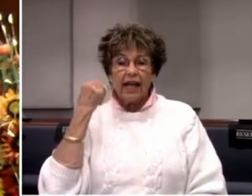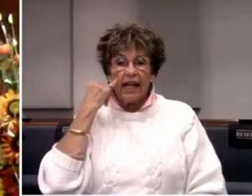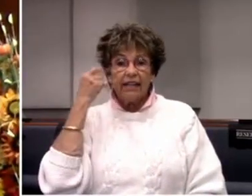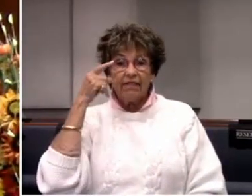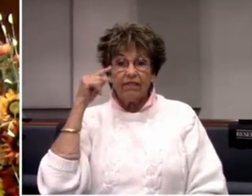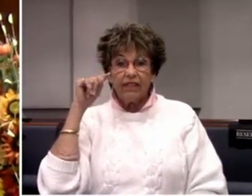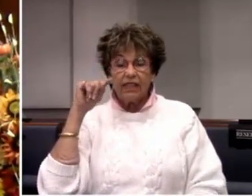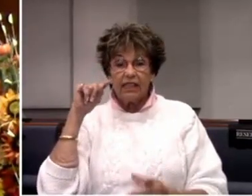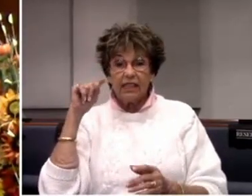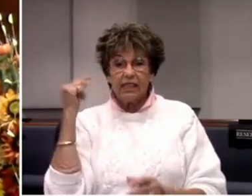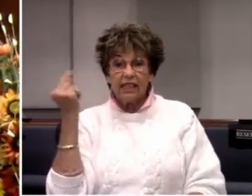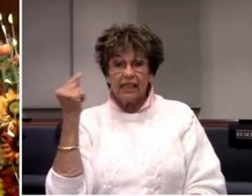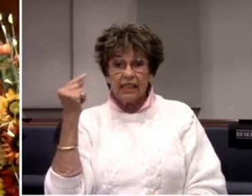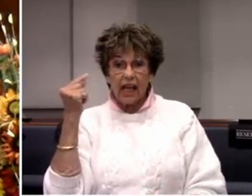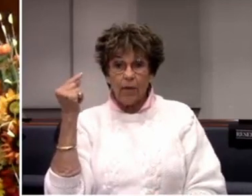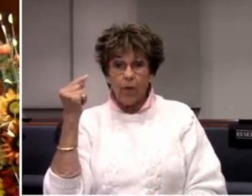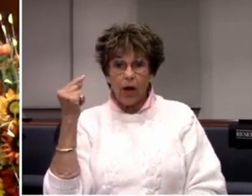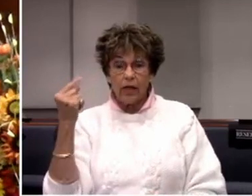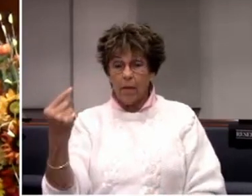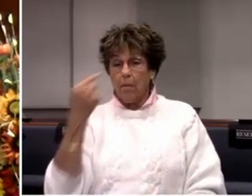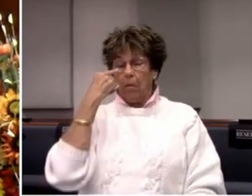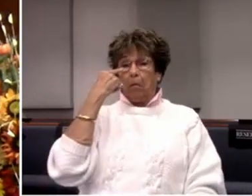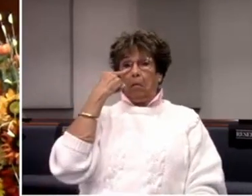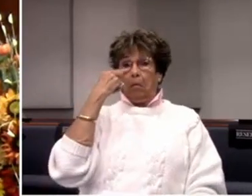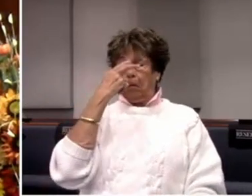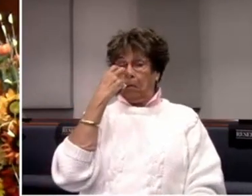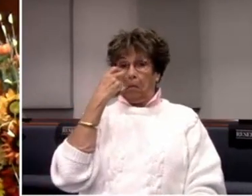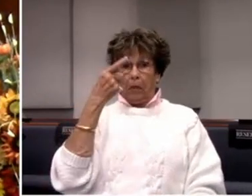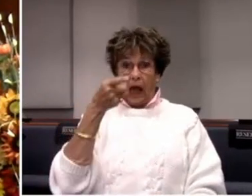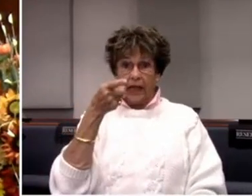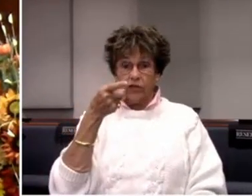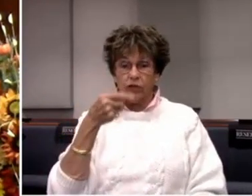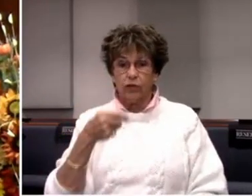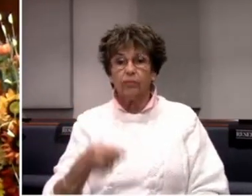verse, right? Verse number 39,